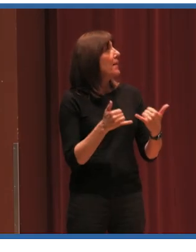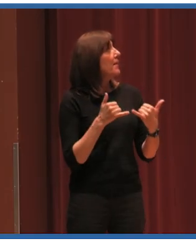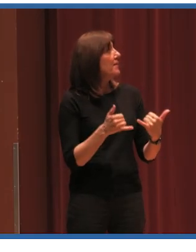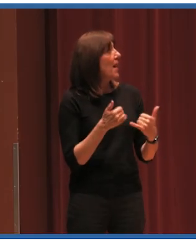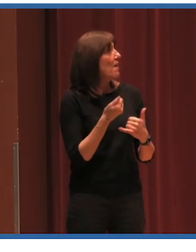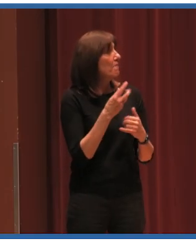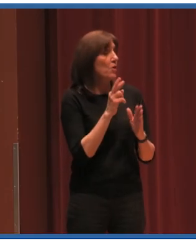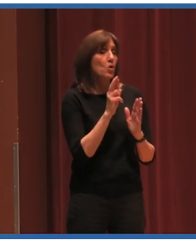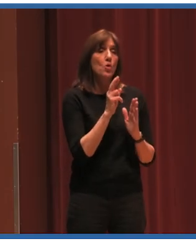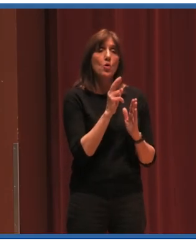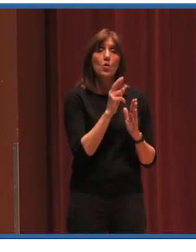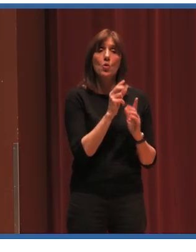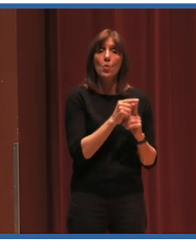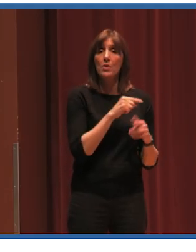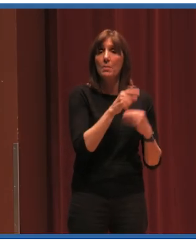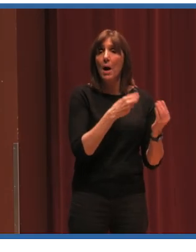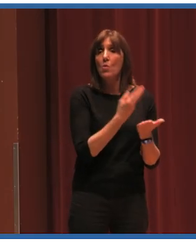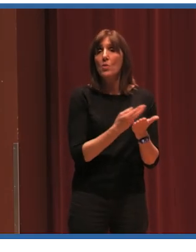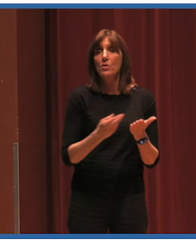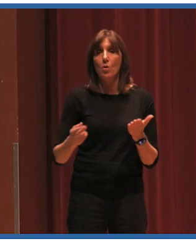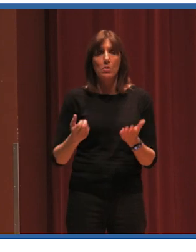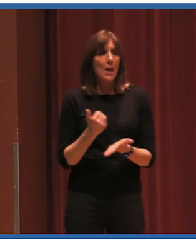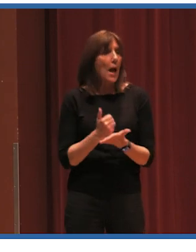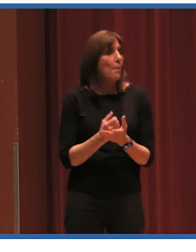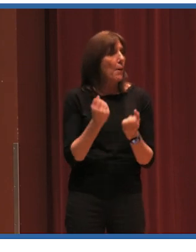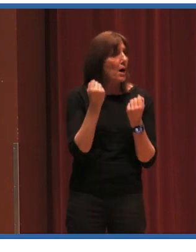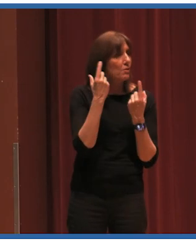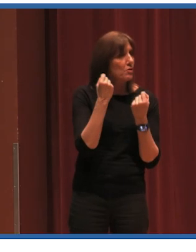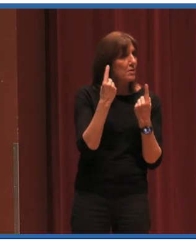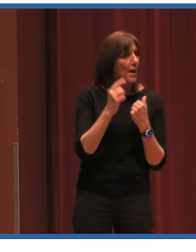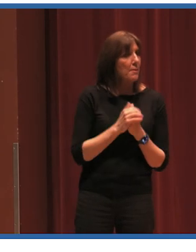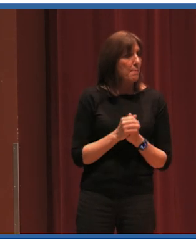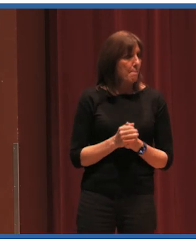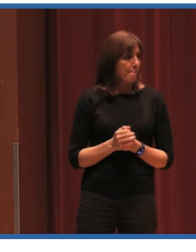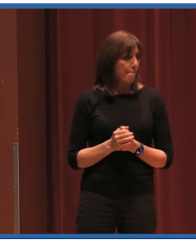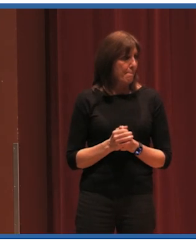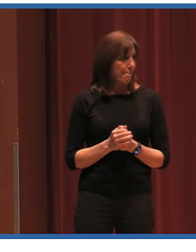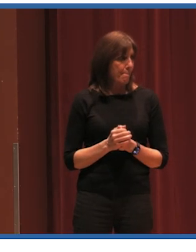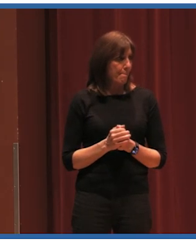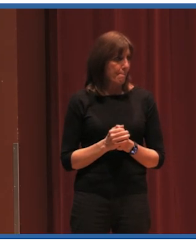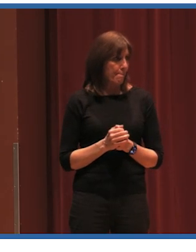about resources to help understand and address cancer in Iowa communities.